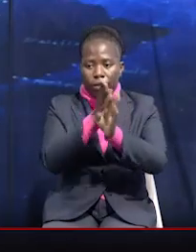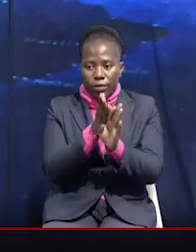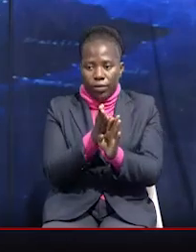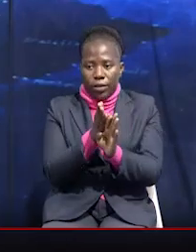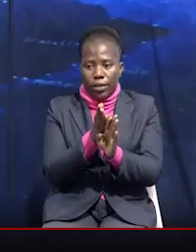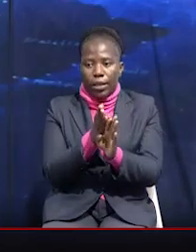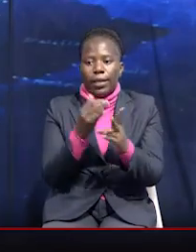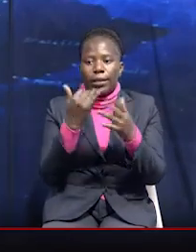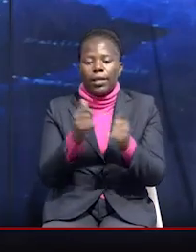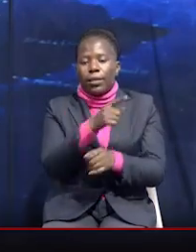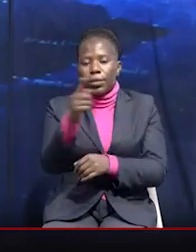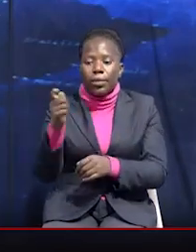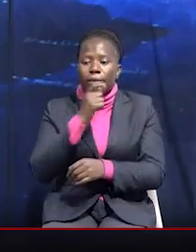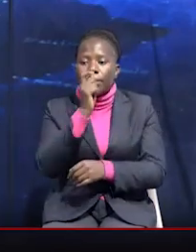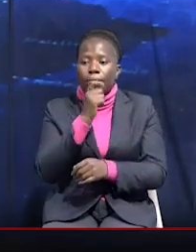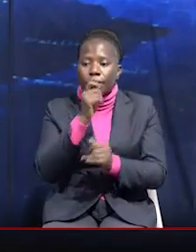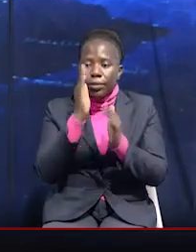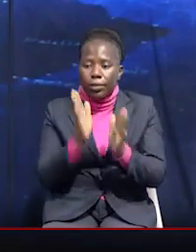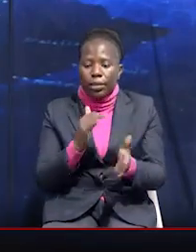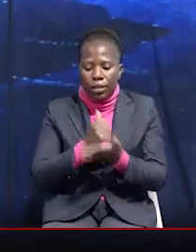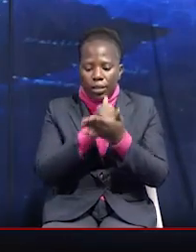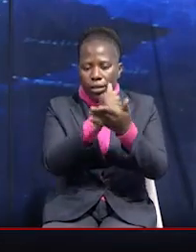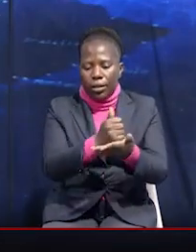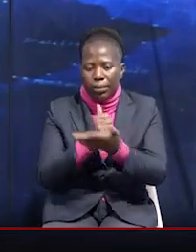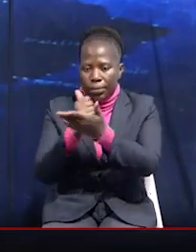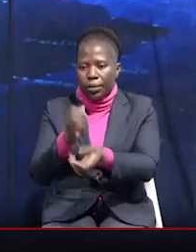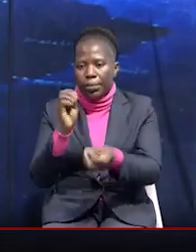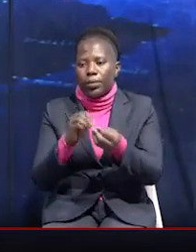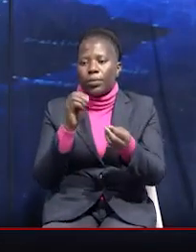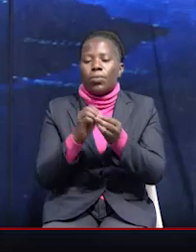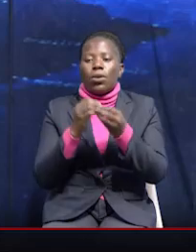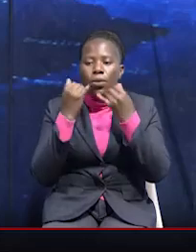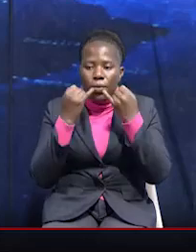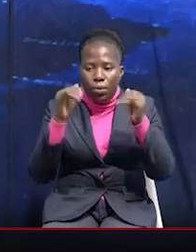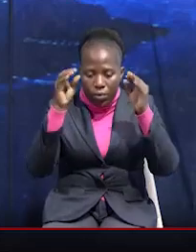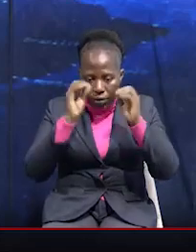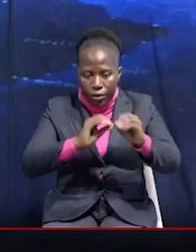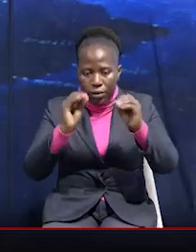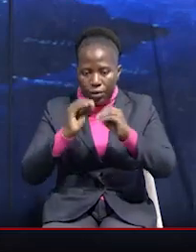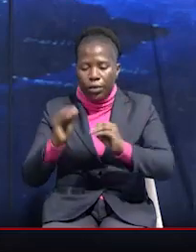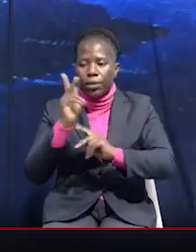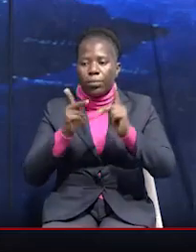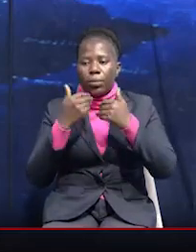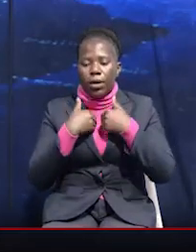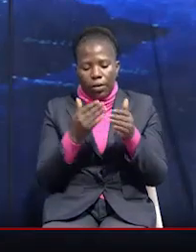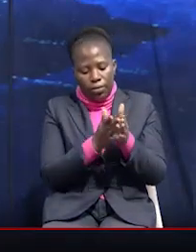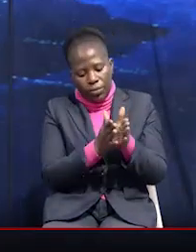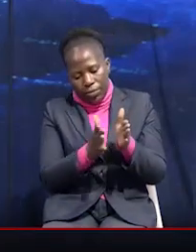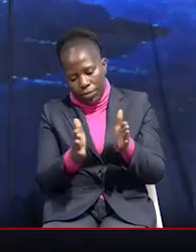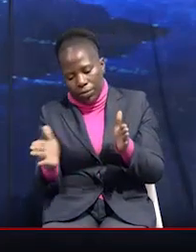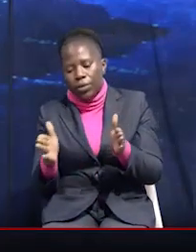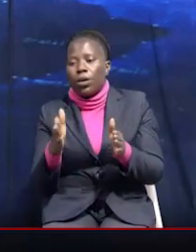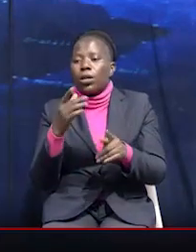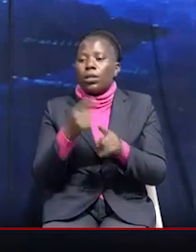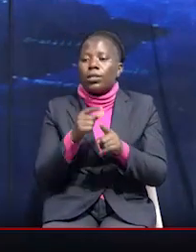you people in the media help so much to, give that financial knowledge around this period so that it can have